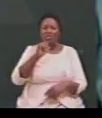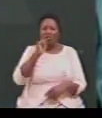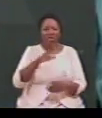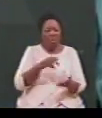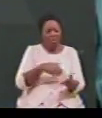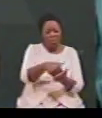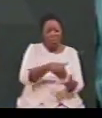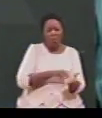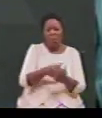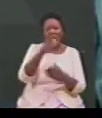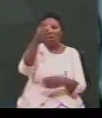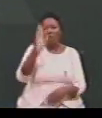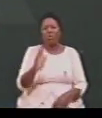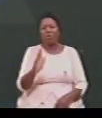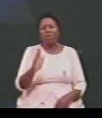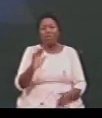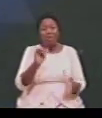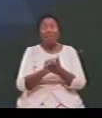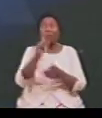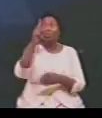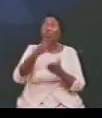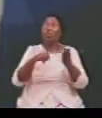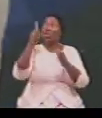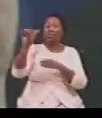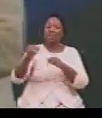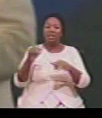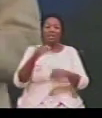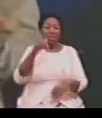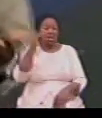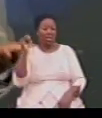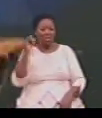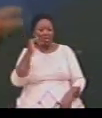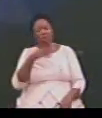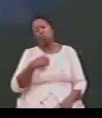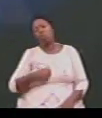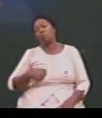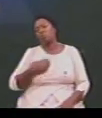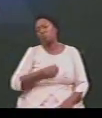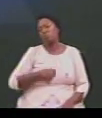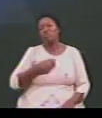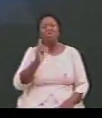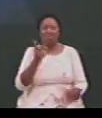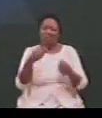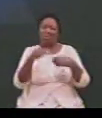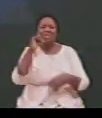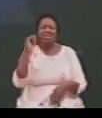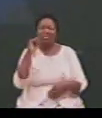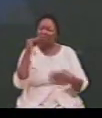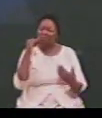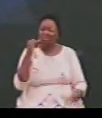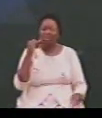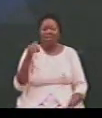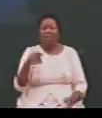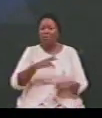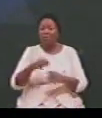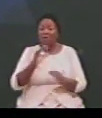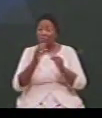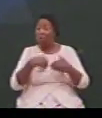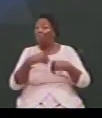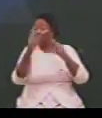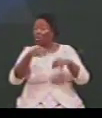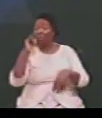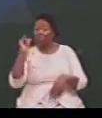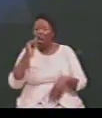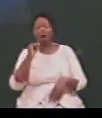weakened God, that what he did yesterday, it should have come yesterday. If you had